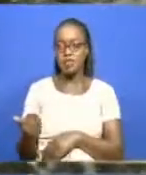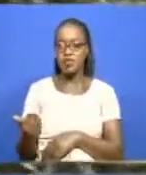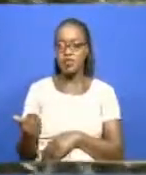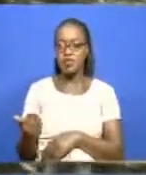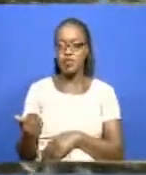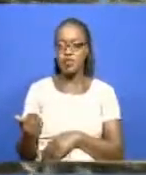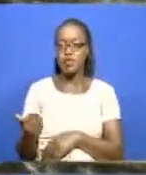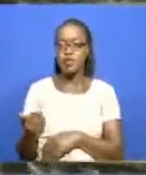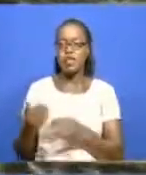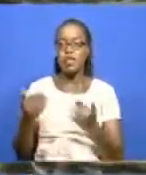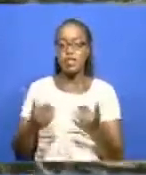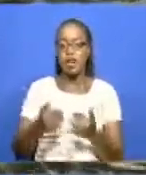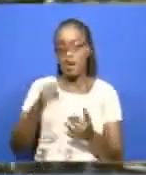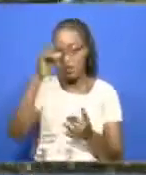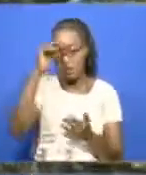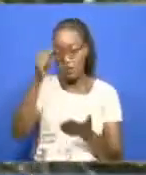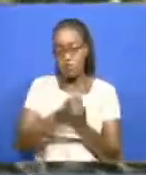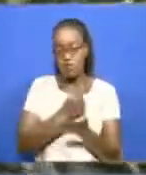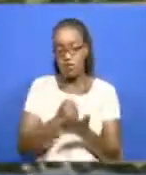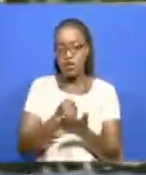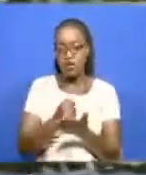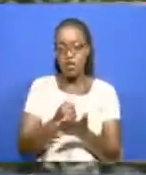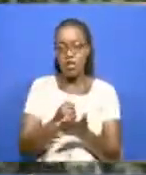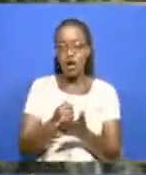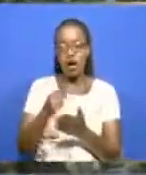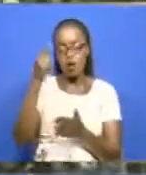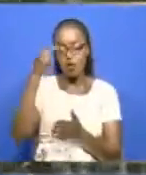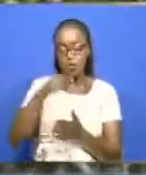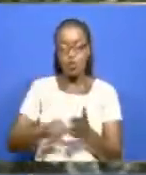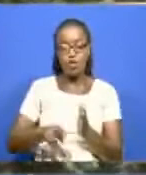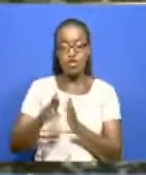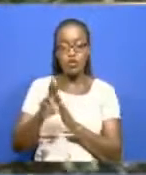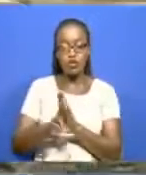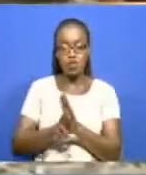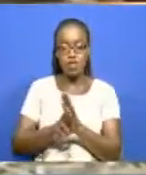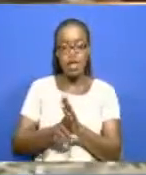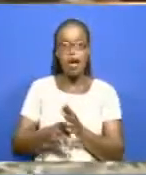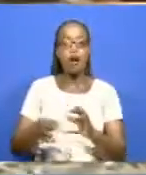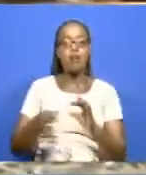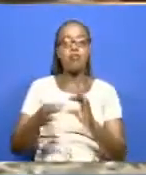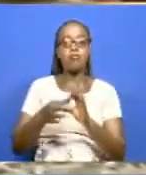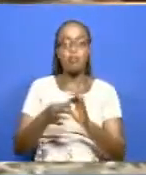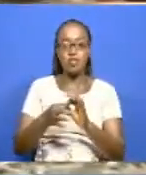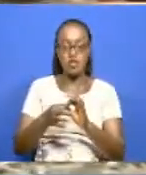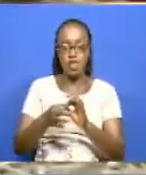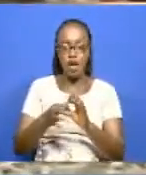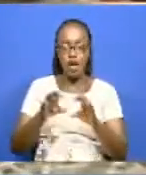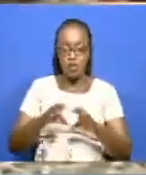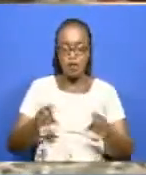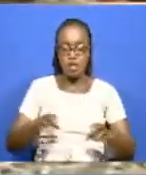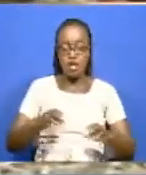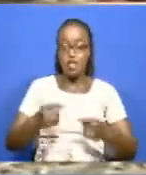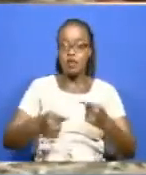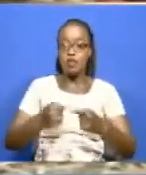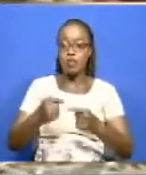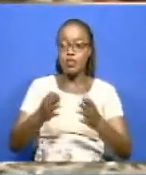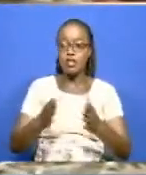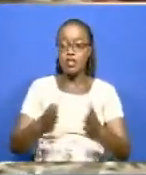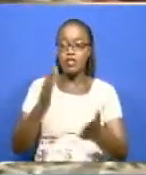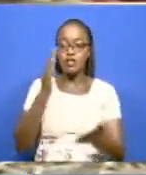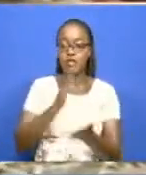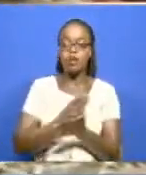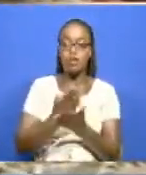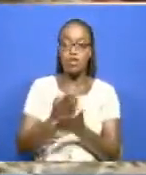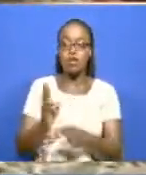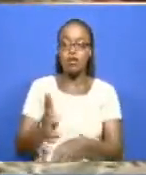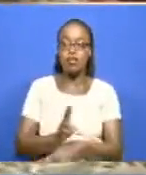the government published the floor blending policy regulations to create market linkages between farmers and processors, where cassava was proposed to be used